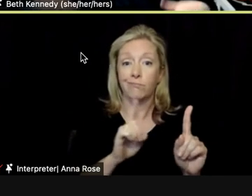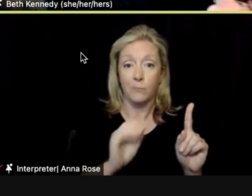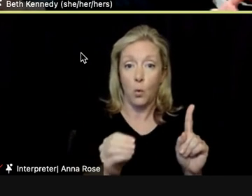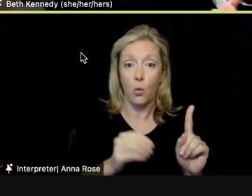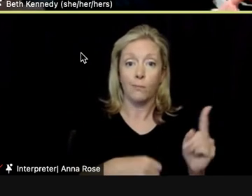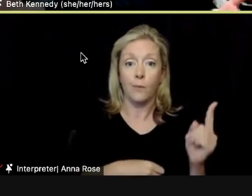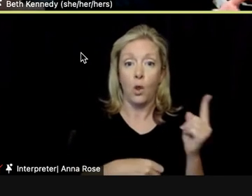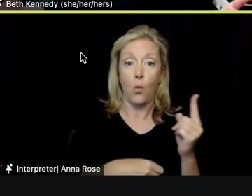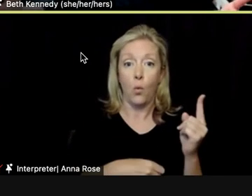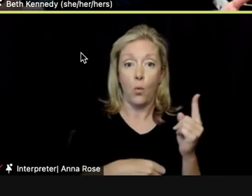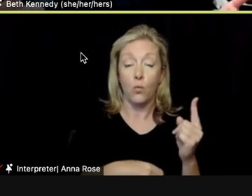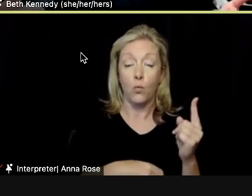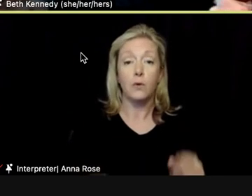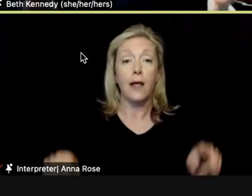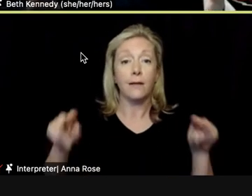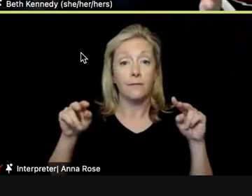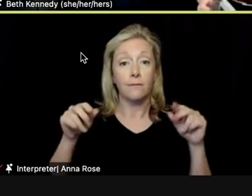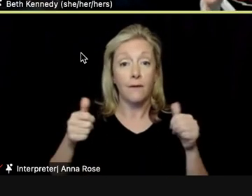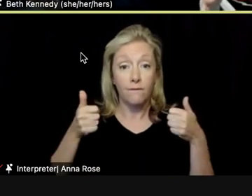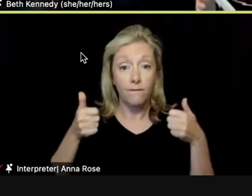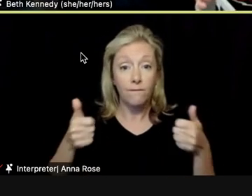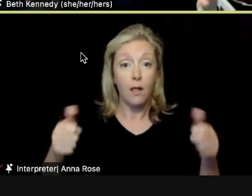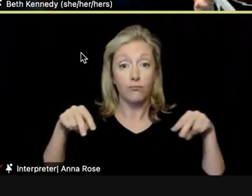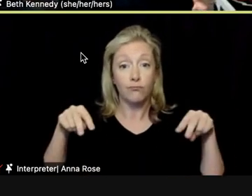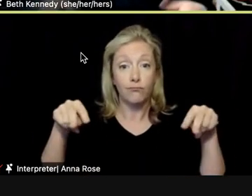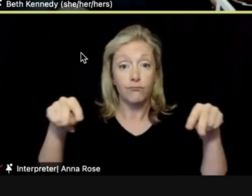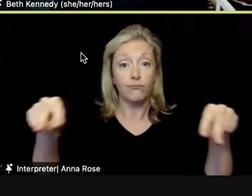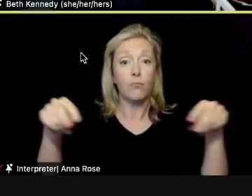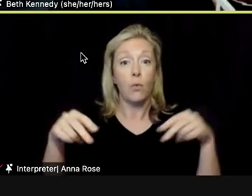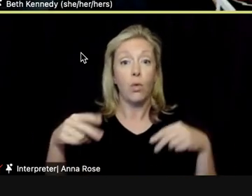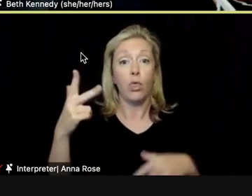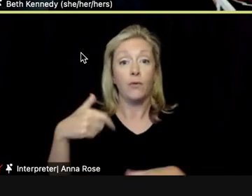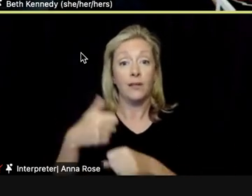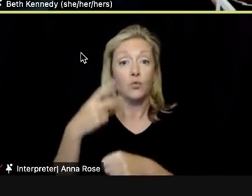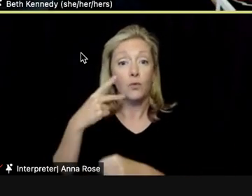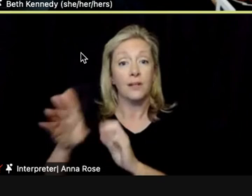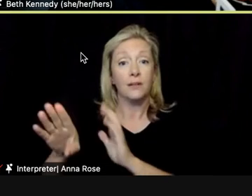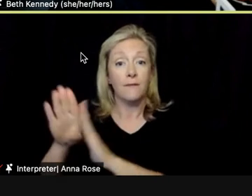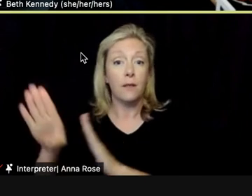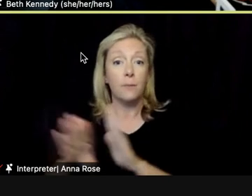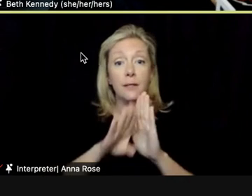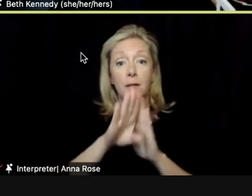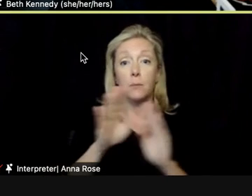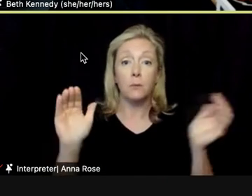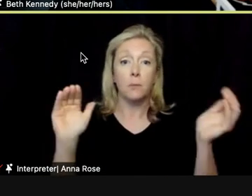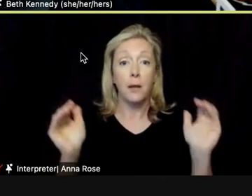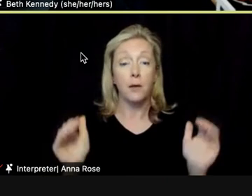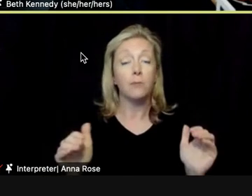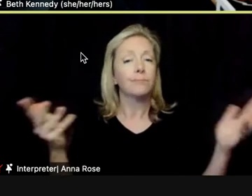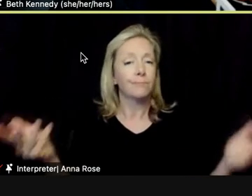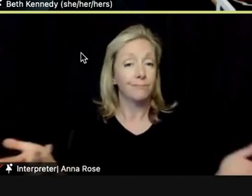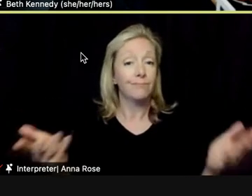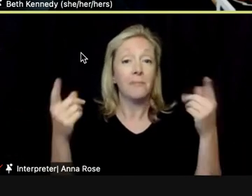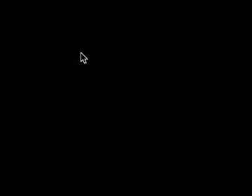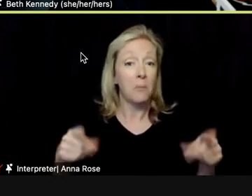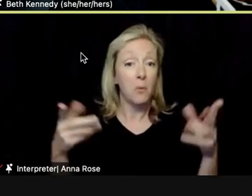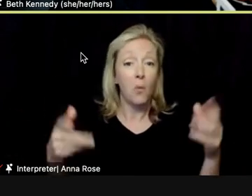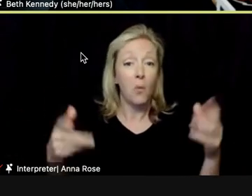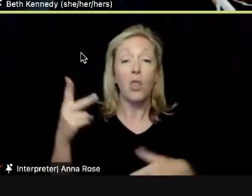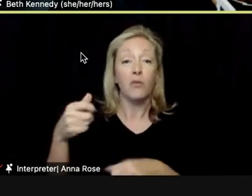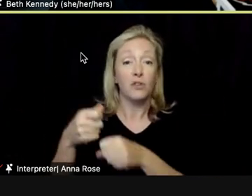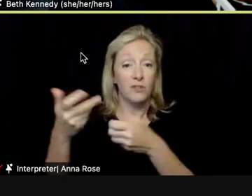see how development differed between the two. And guess what? Interveners are